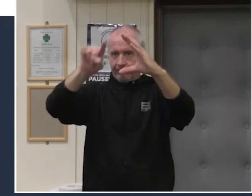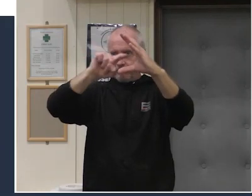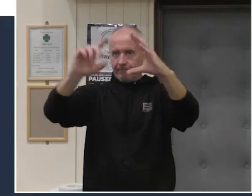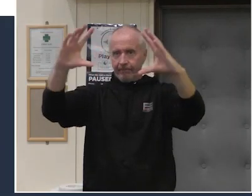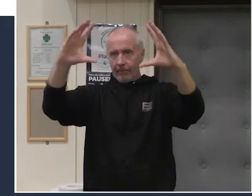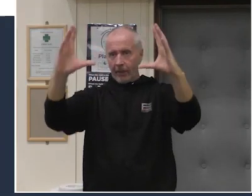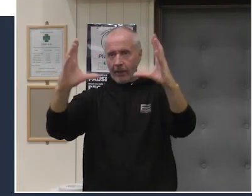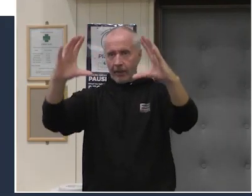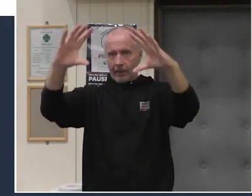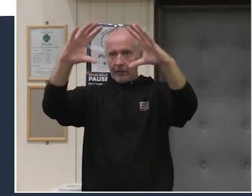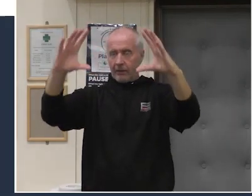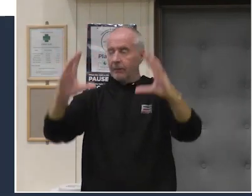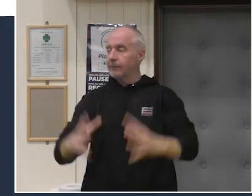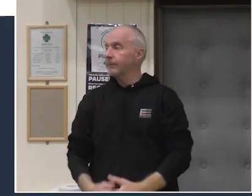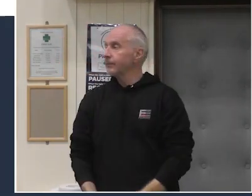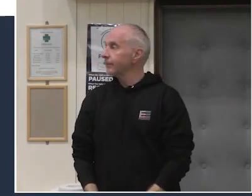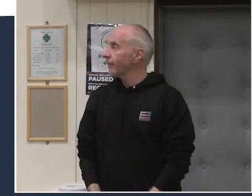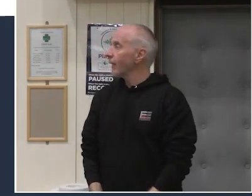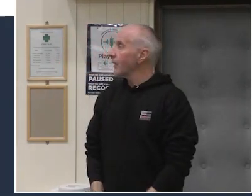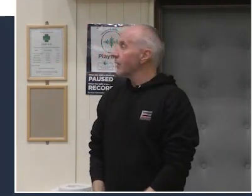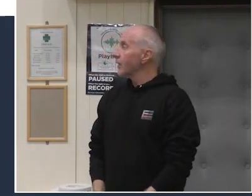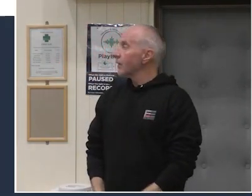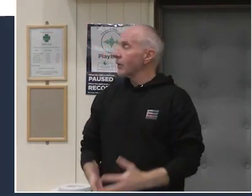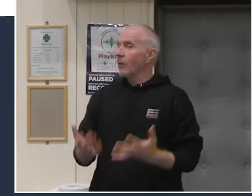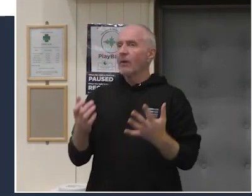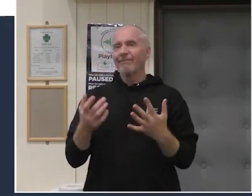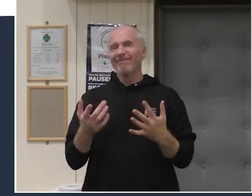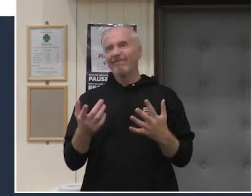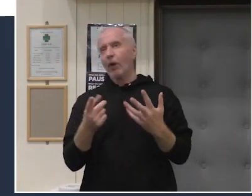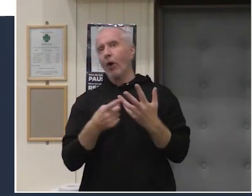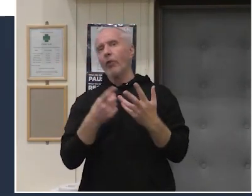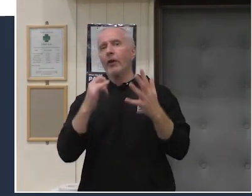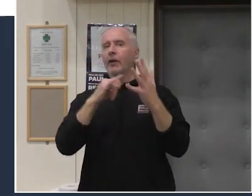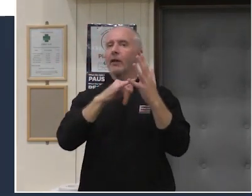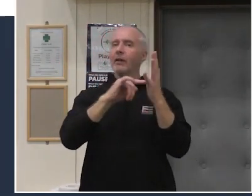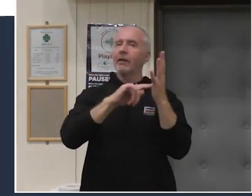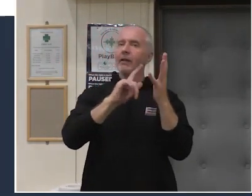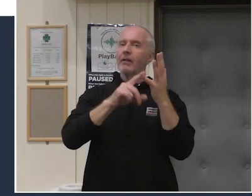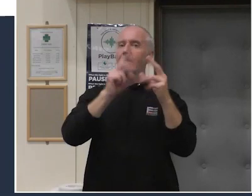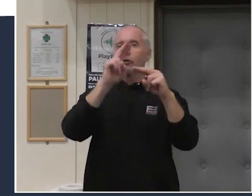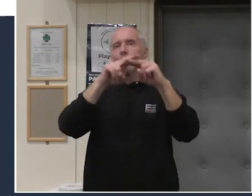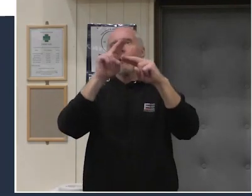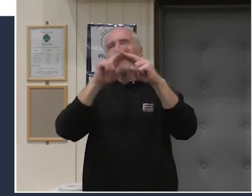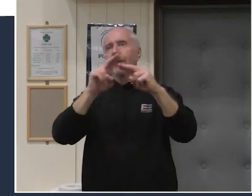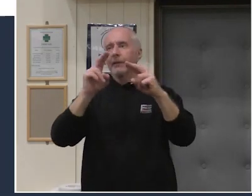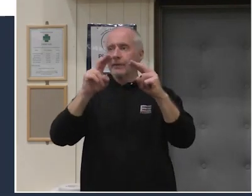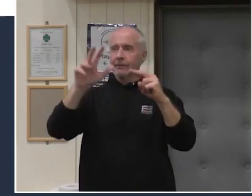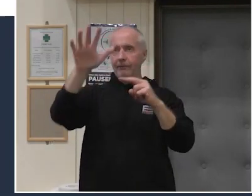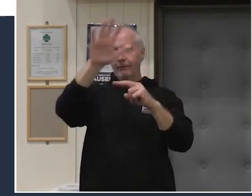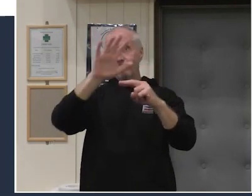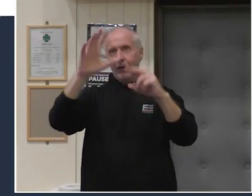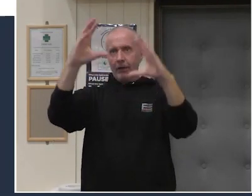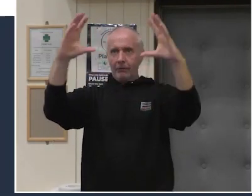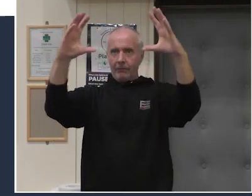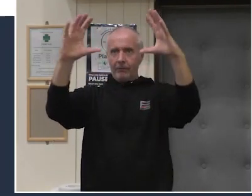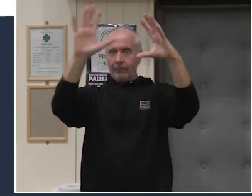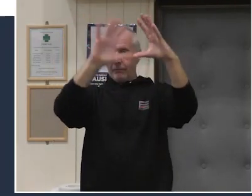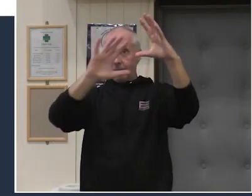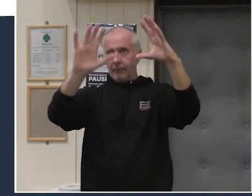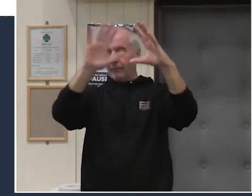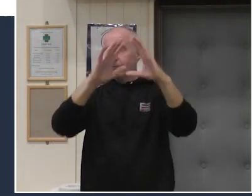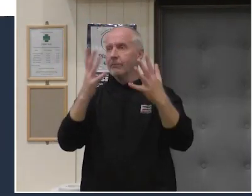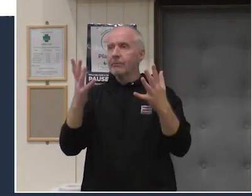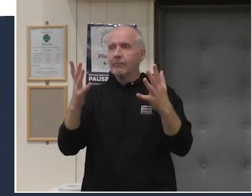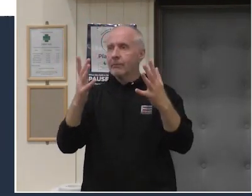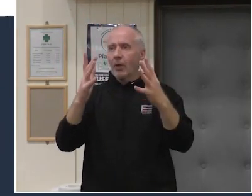the galaxy. So this other stuff, as we're currently calling it, is not